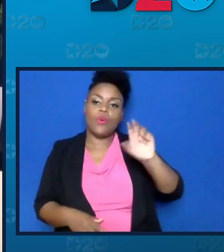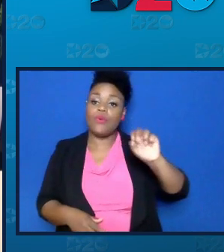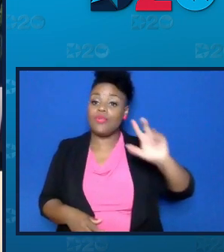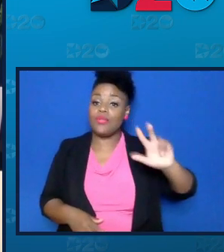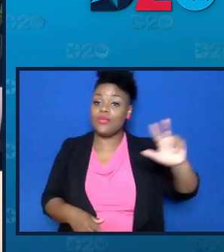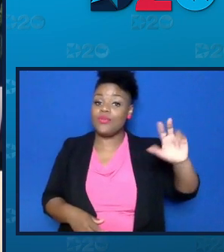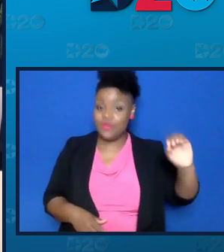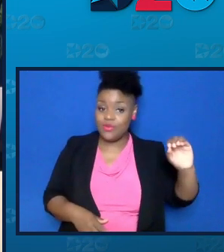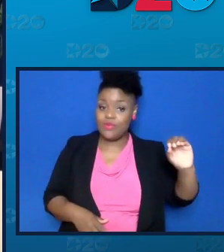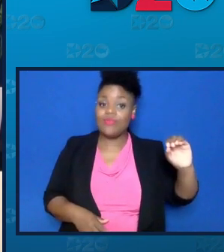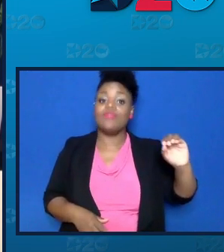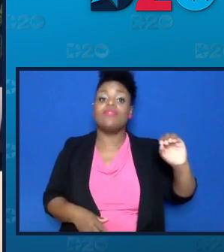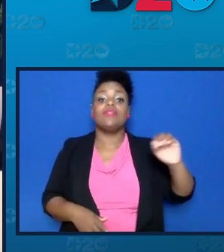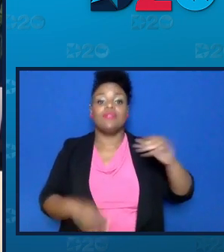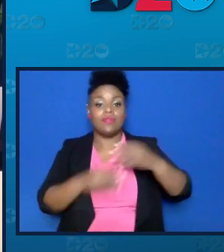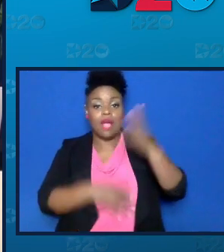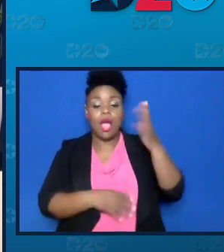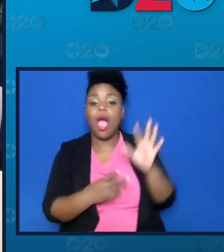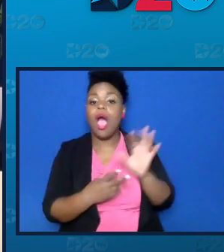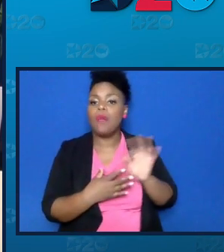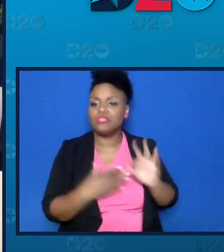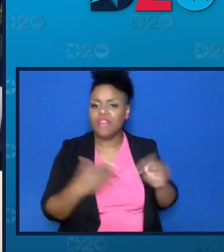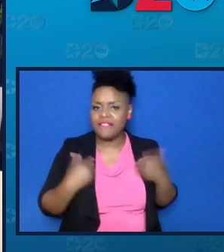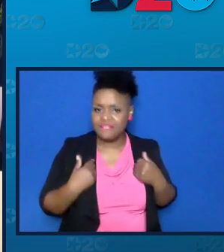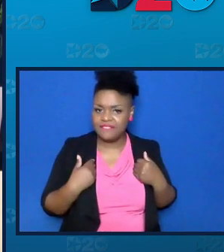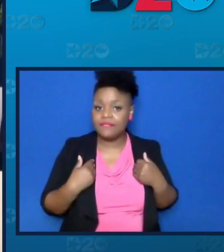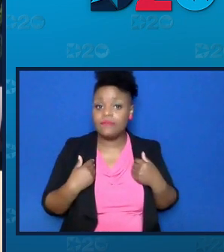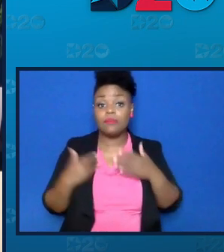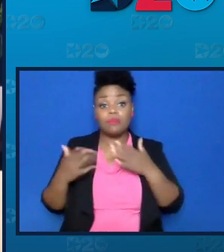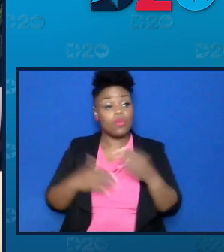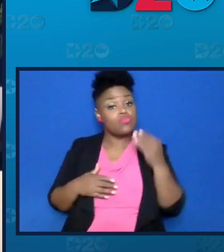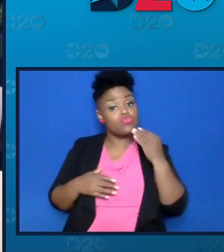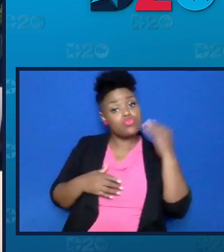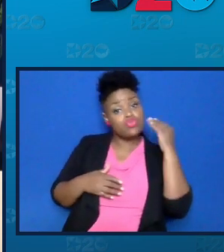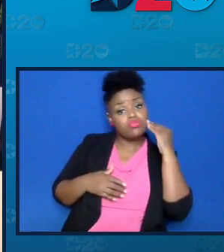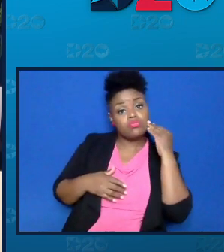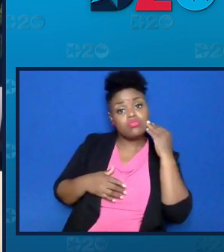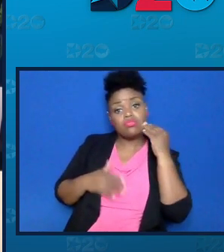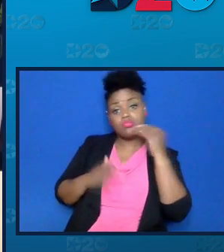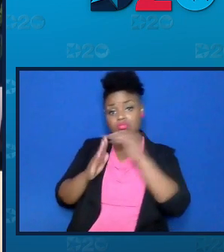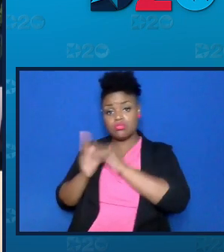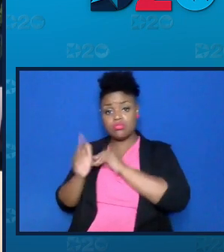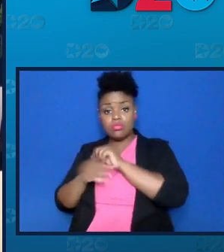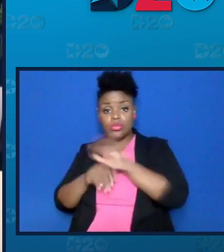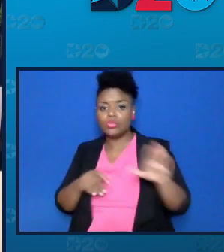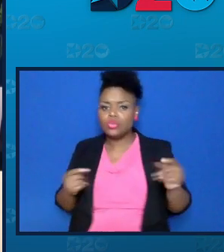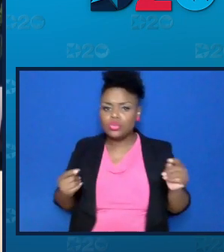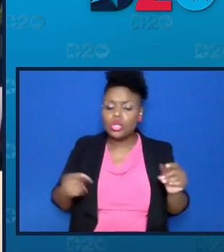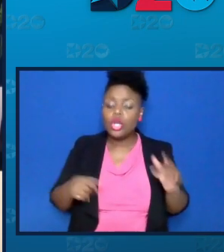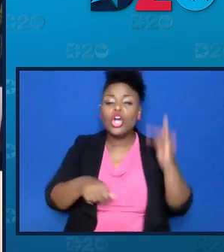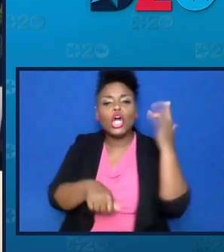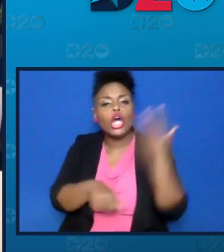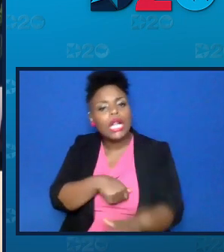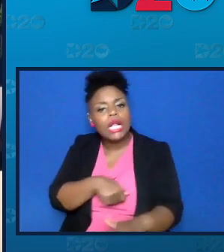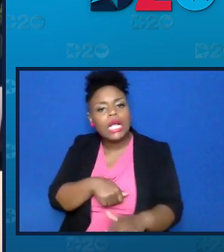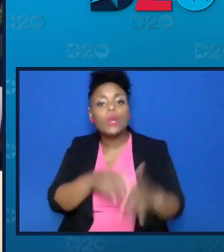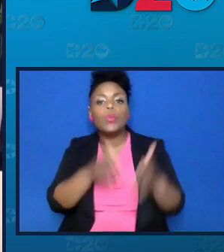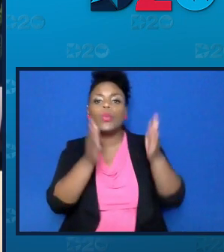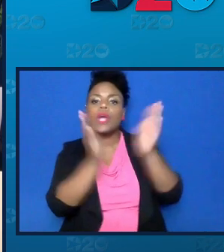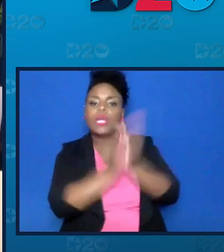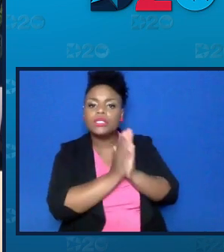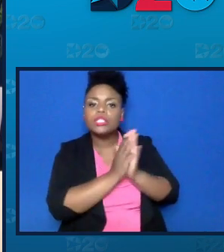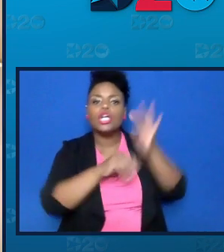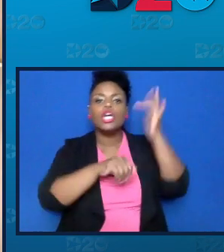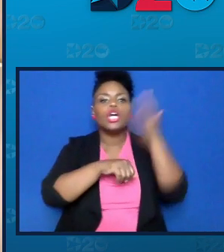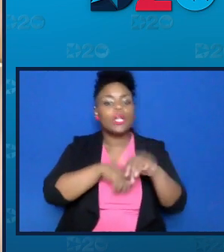options. If you're planning to vote from home, request and return your ballot early. And remind everyone you know to make a plan